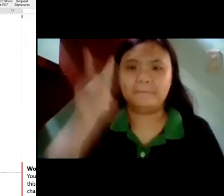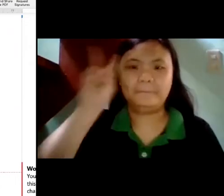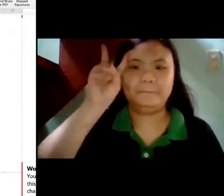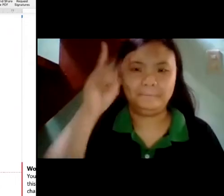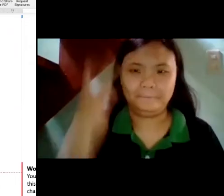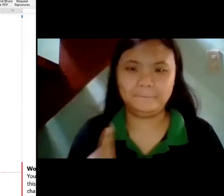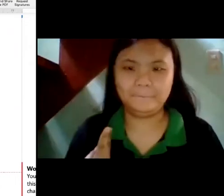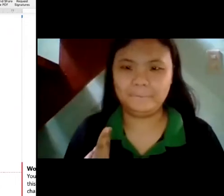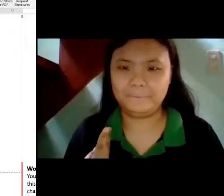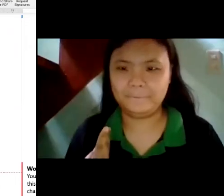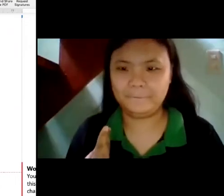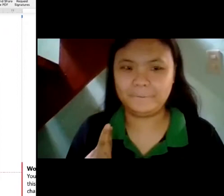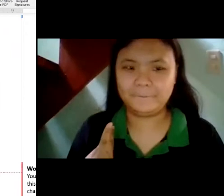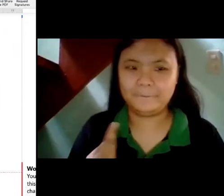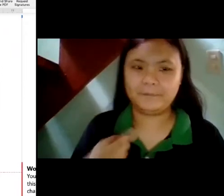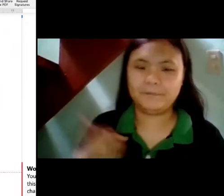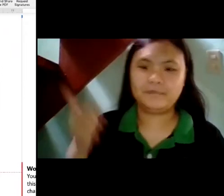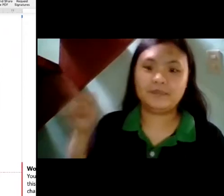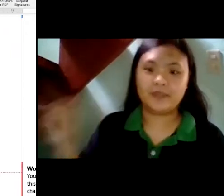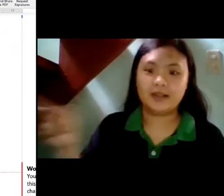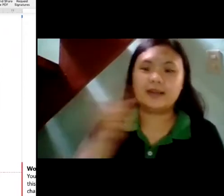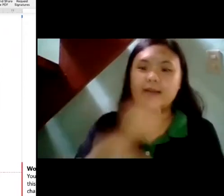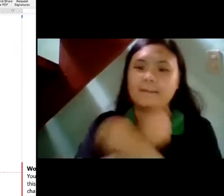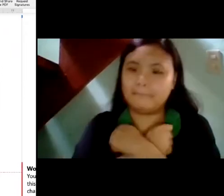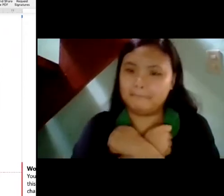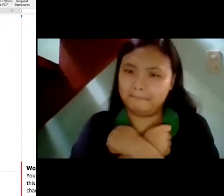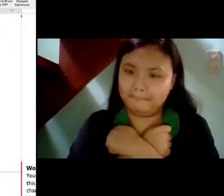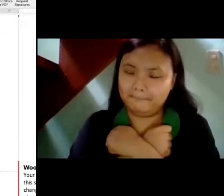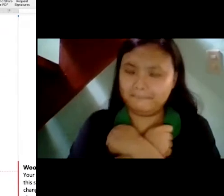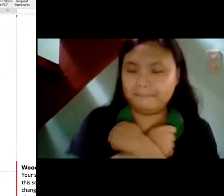He loves Kyla. Mhm.